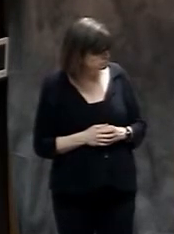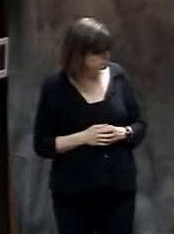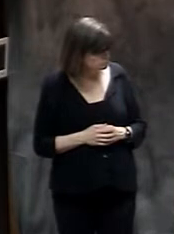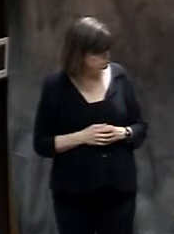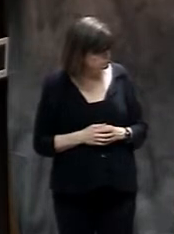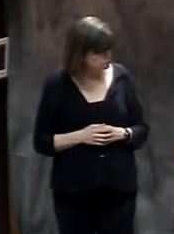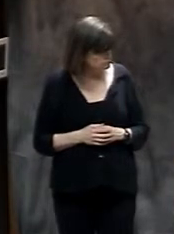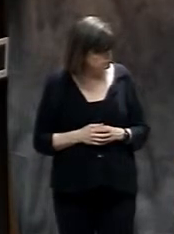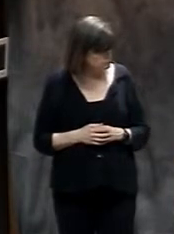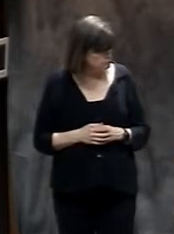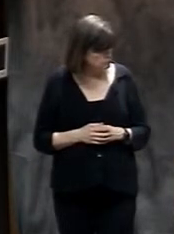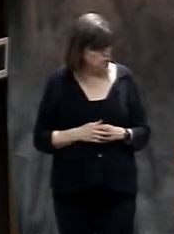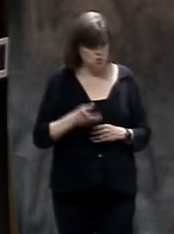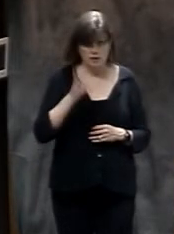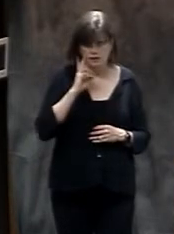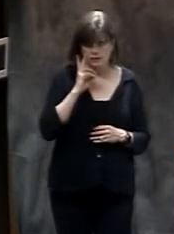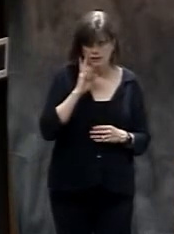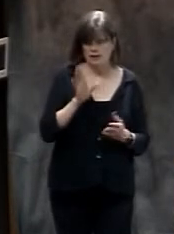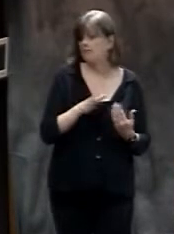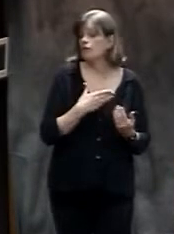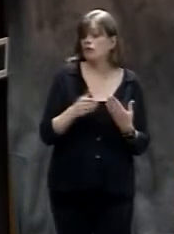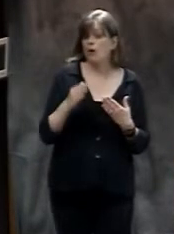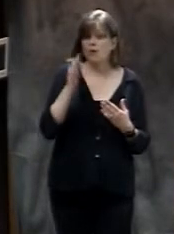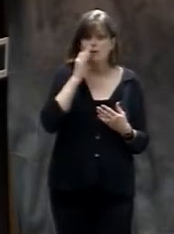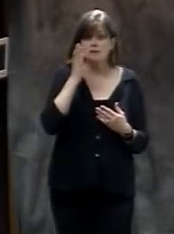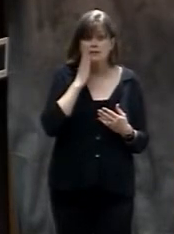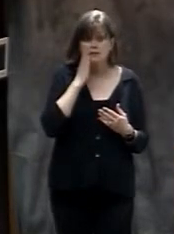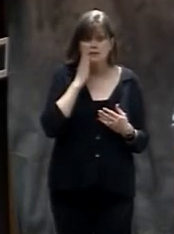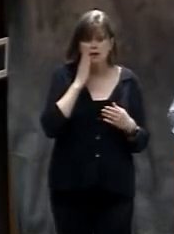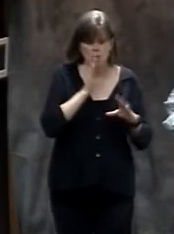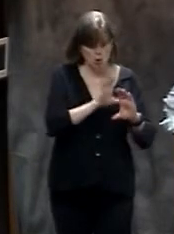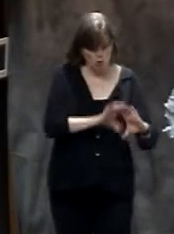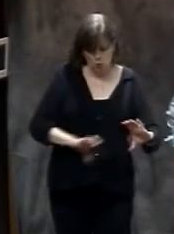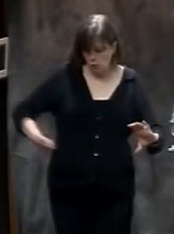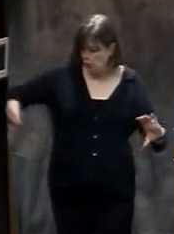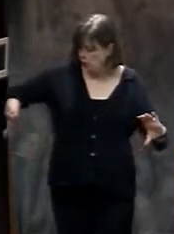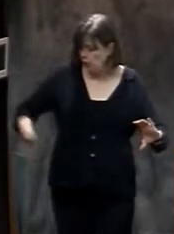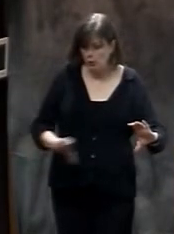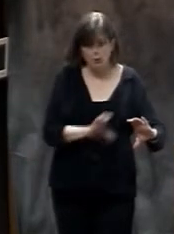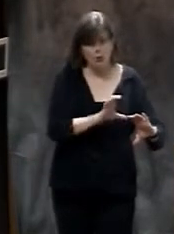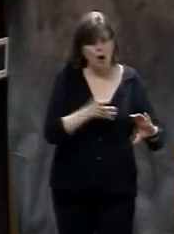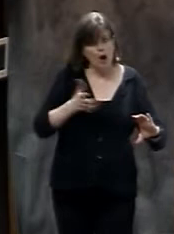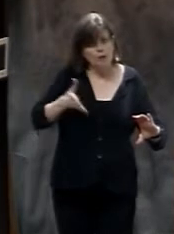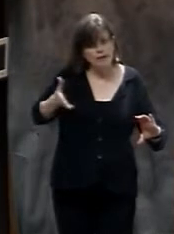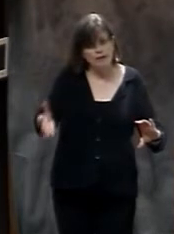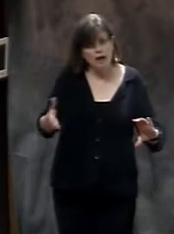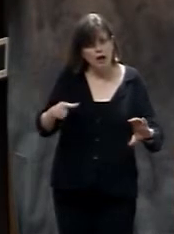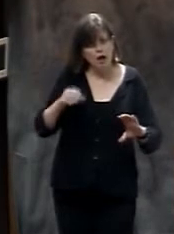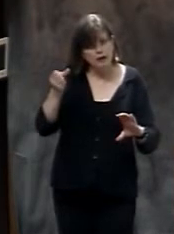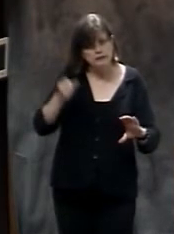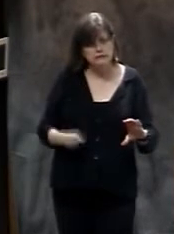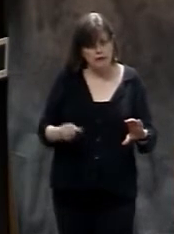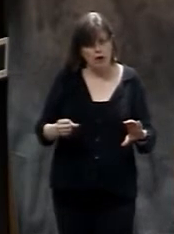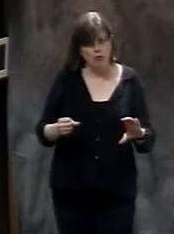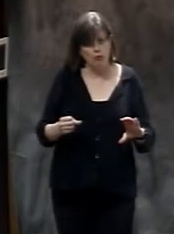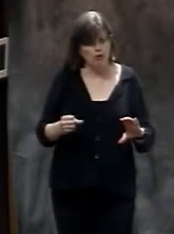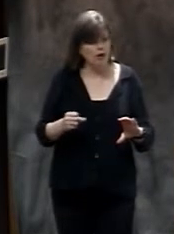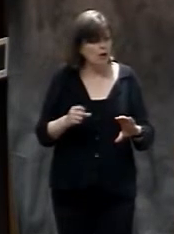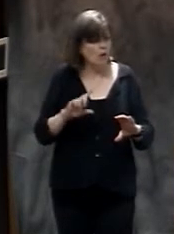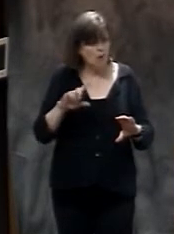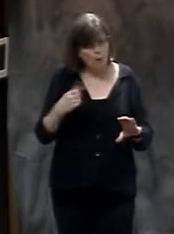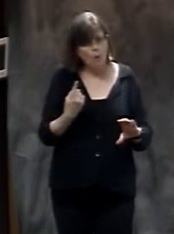really, even though we have the mosquito across a broad swath of the South, we really see virus transmission in these very